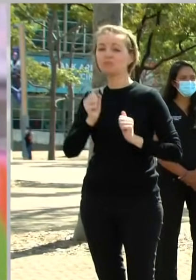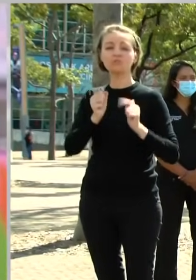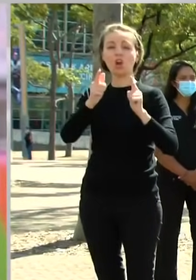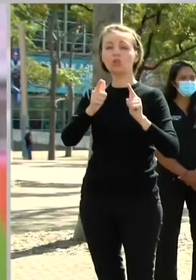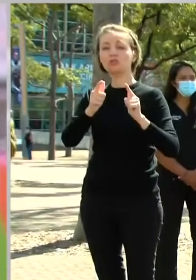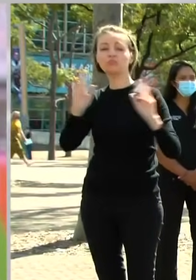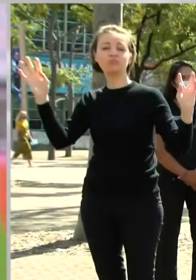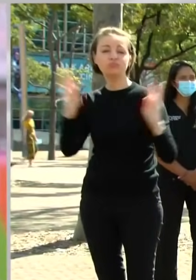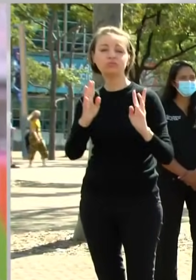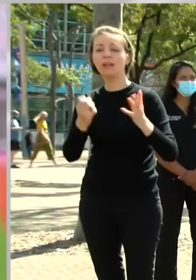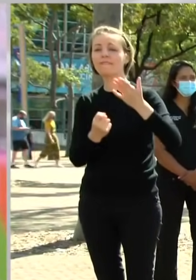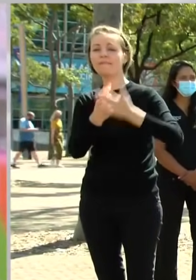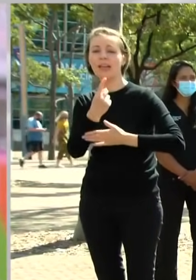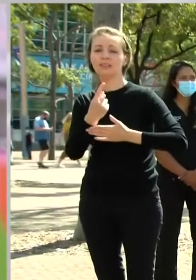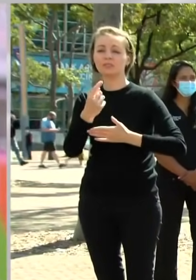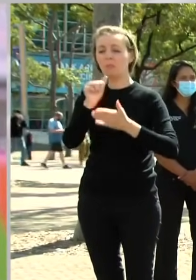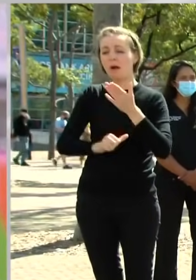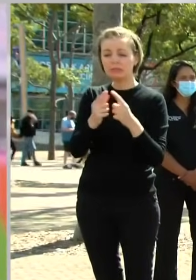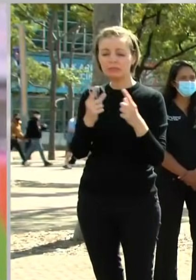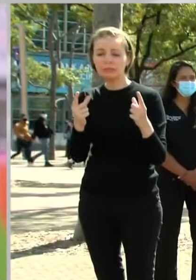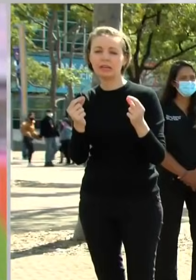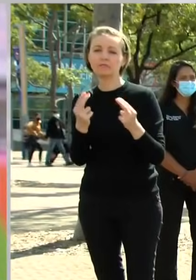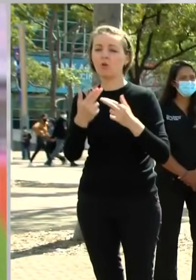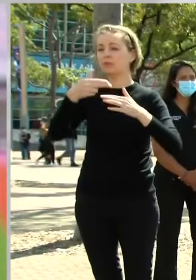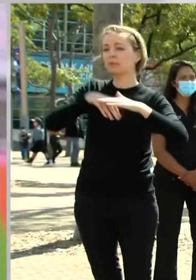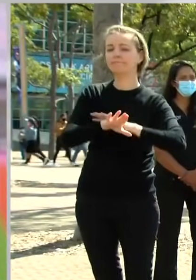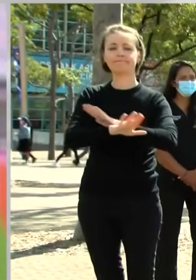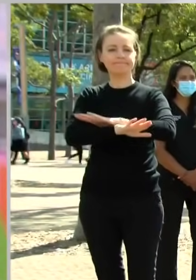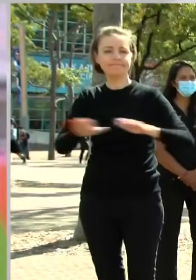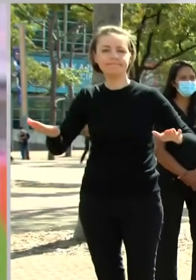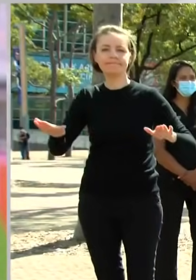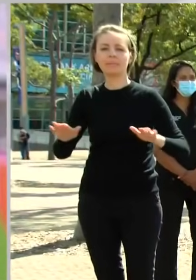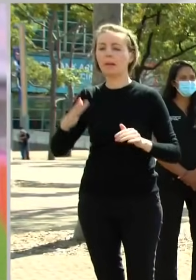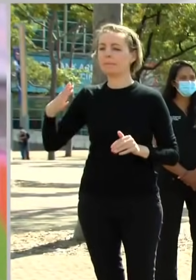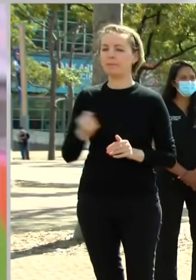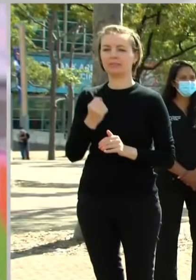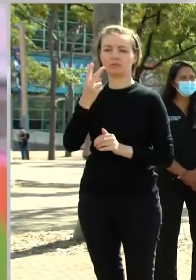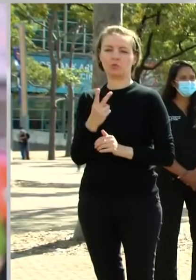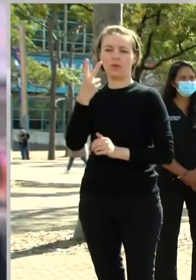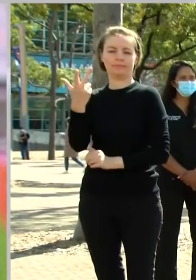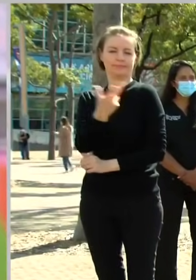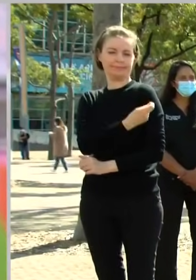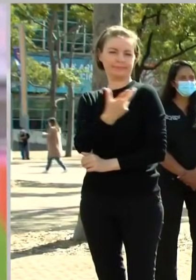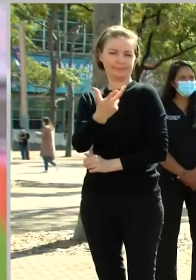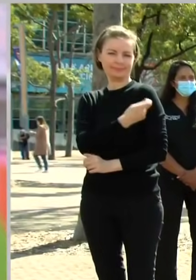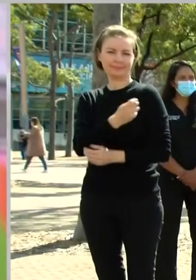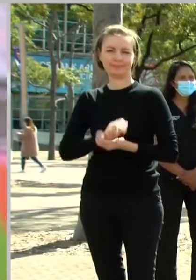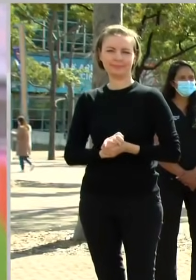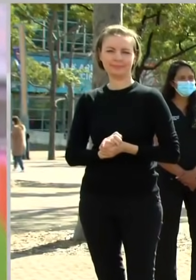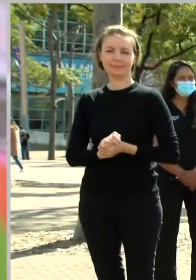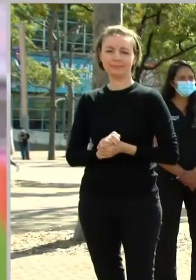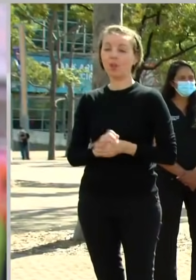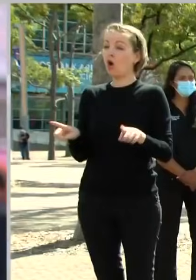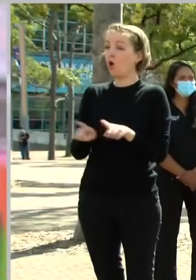events unless you are vaccinated. We made that very clear for 70% double dose. What I also said that day is that we're considering